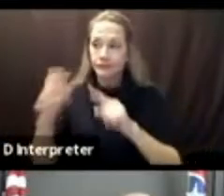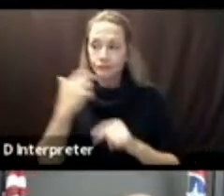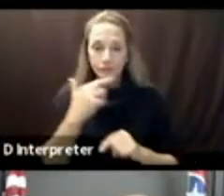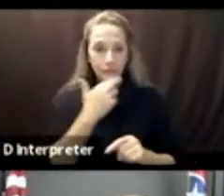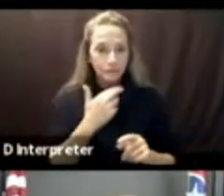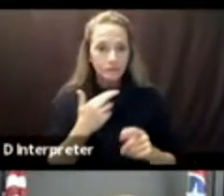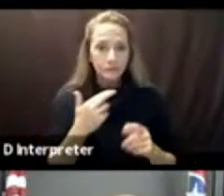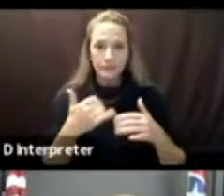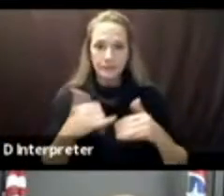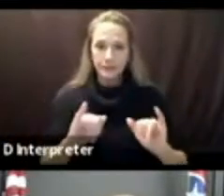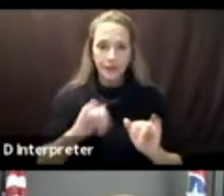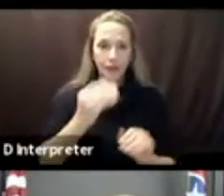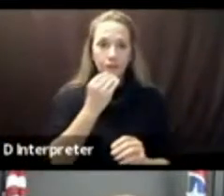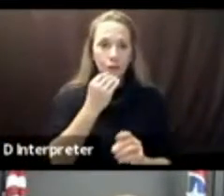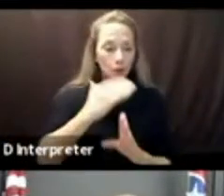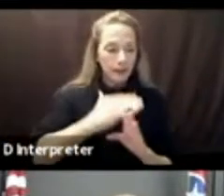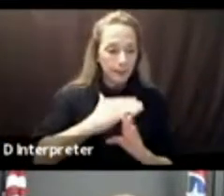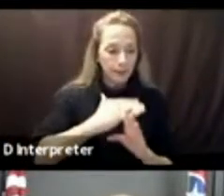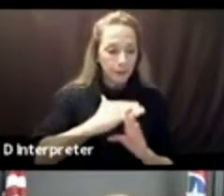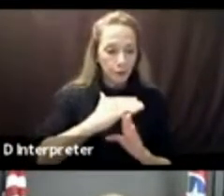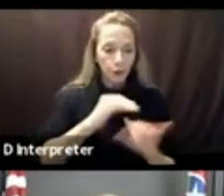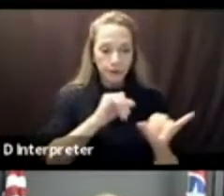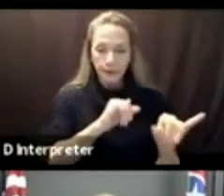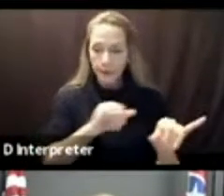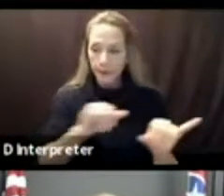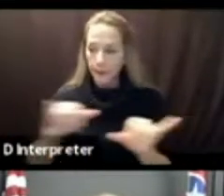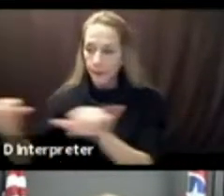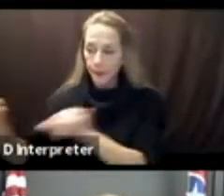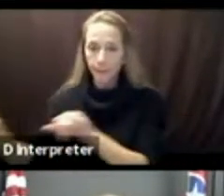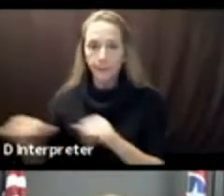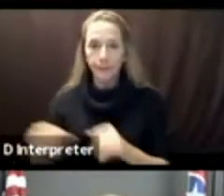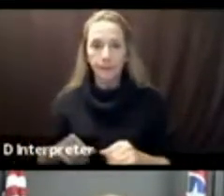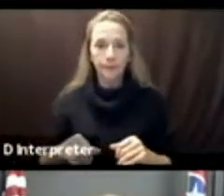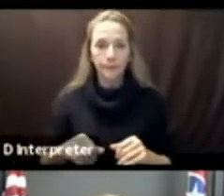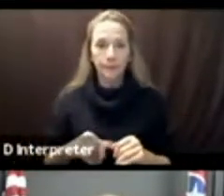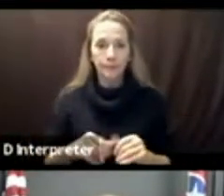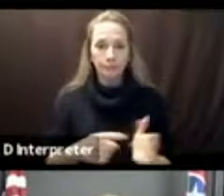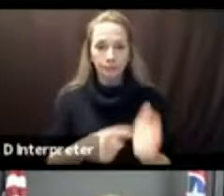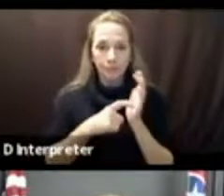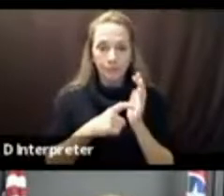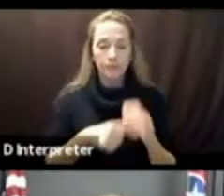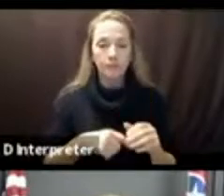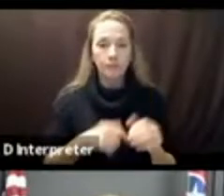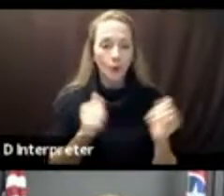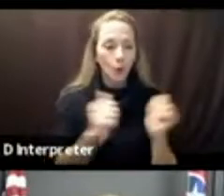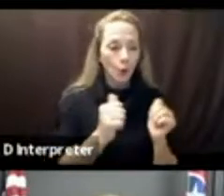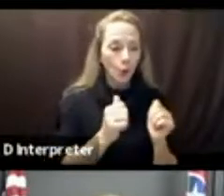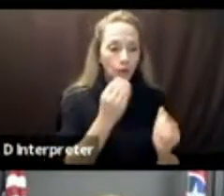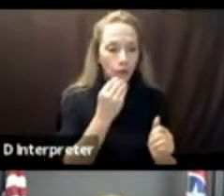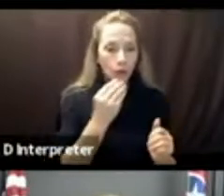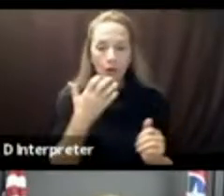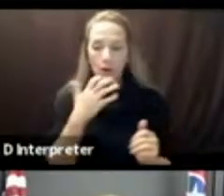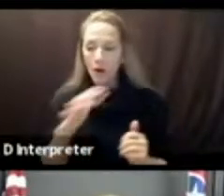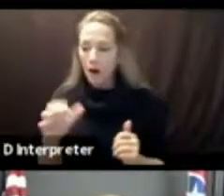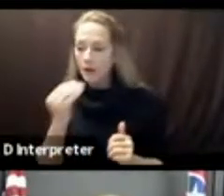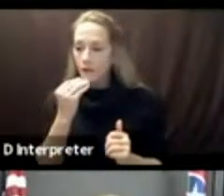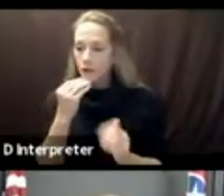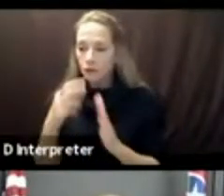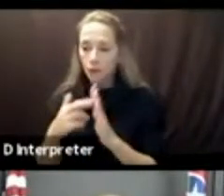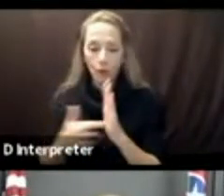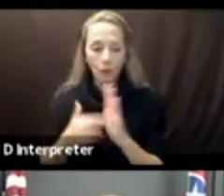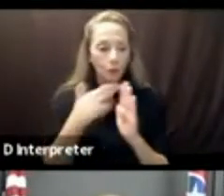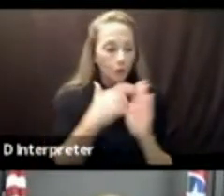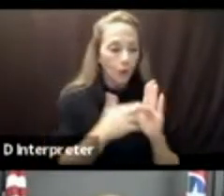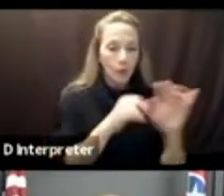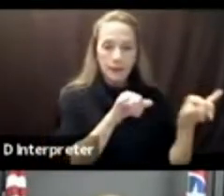food temperatures at everybody has the same food temperature holding for cold food and hot food. Have to follow the same rules